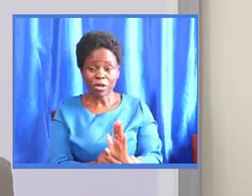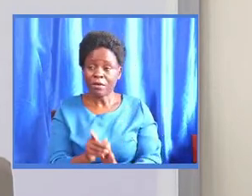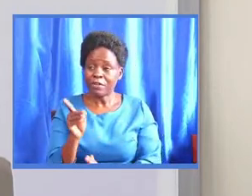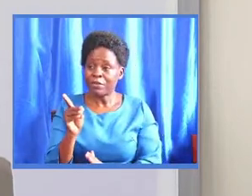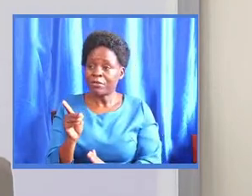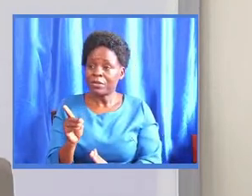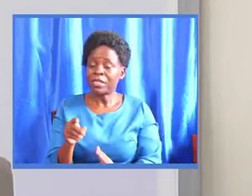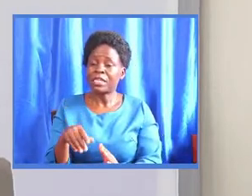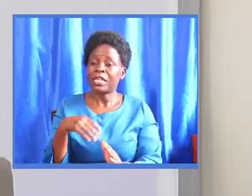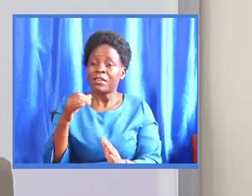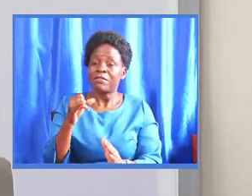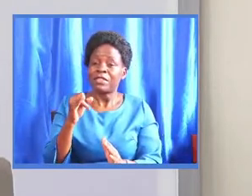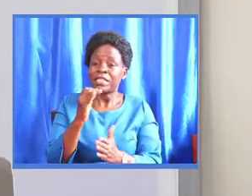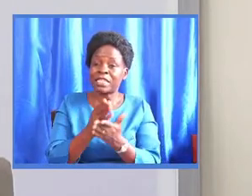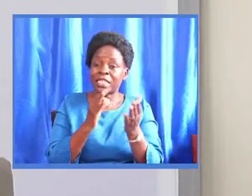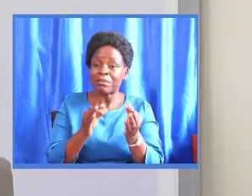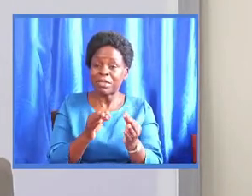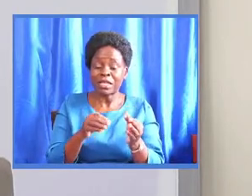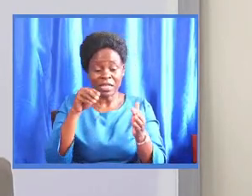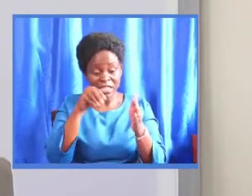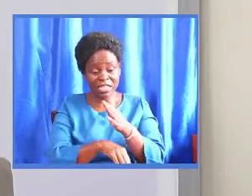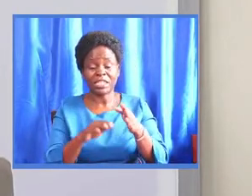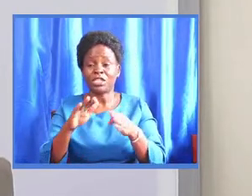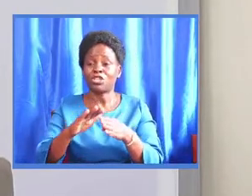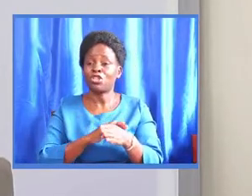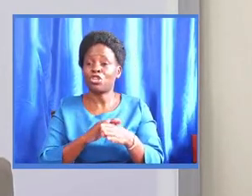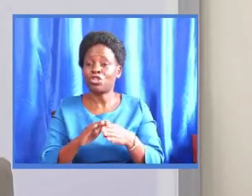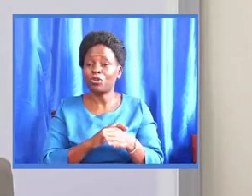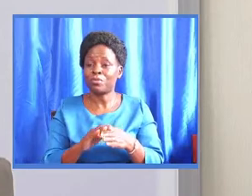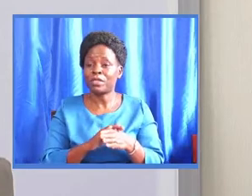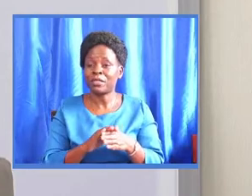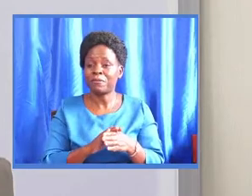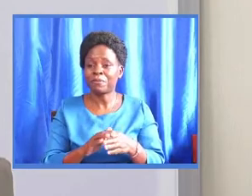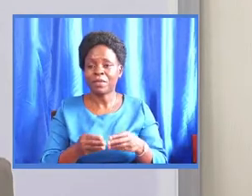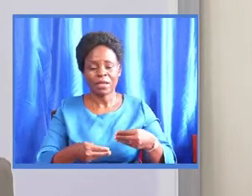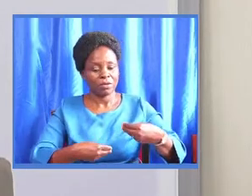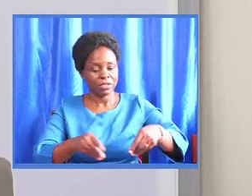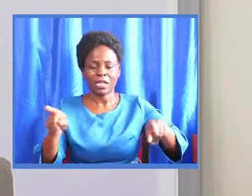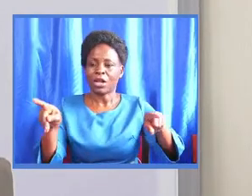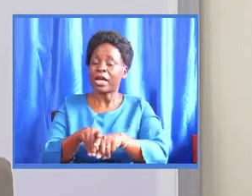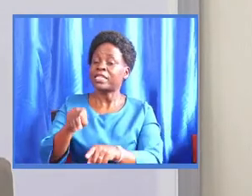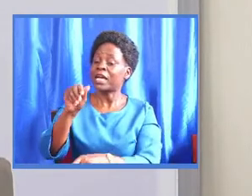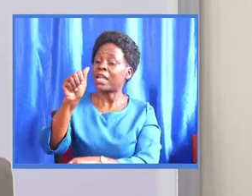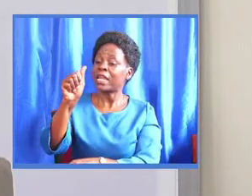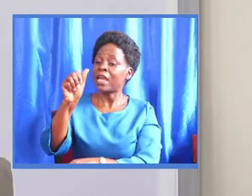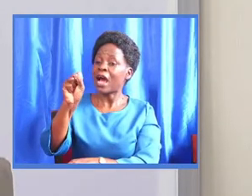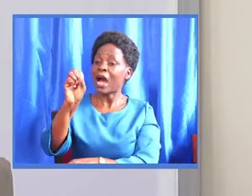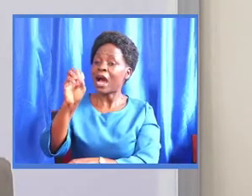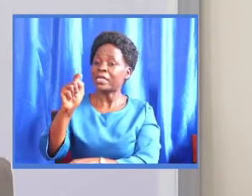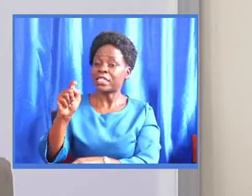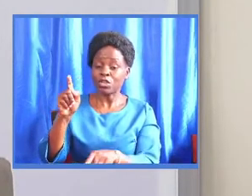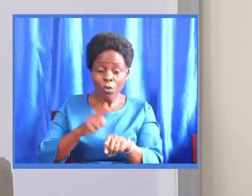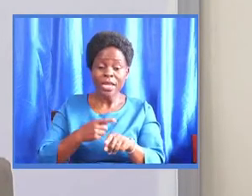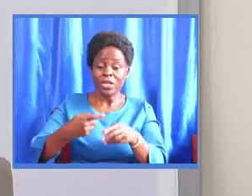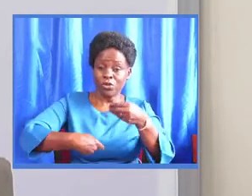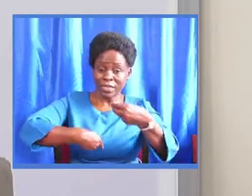as it's an item that you're using in your business, it's now sold as an asset. And once you sell it, we look at